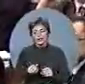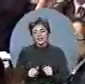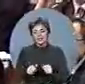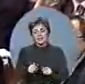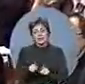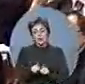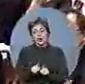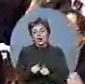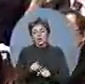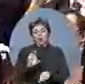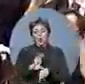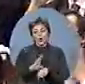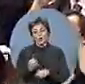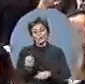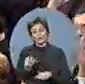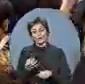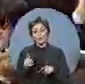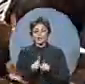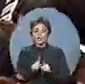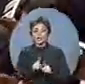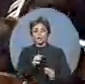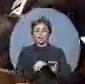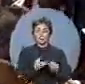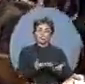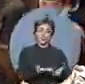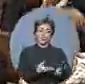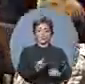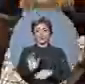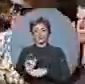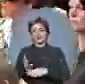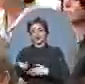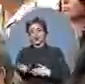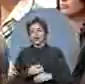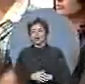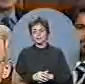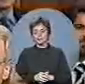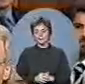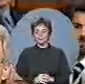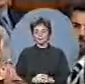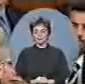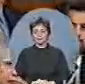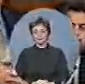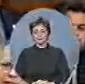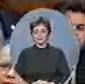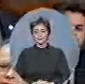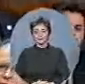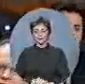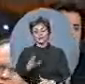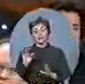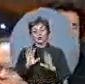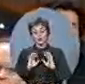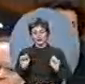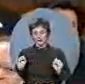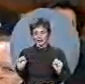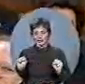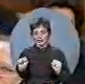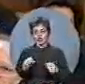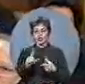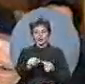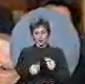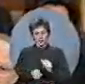is not a private club for judges and lawyers. The Honourable Leader of the Opposition. Mr.